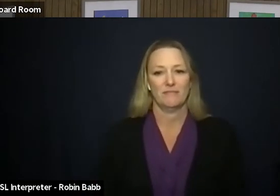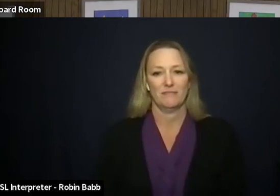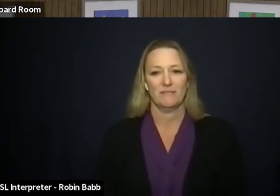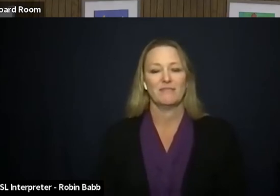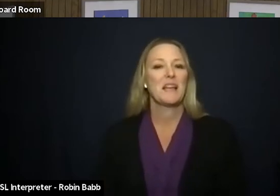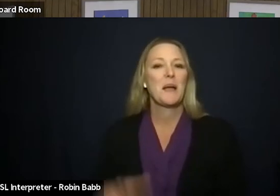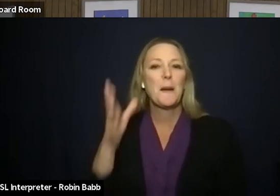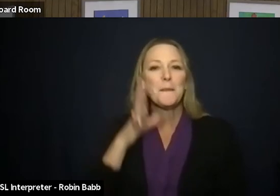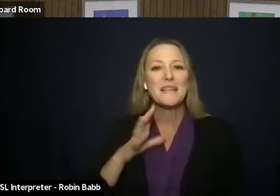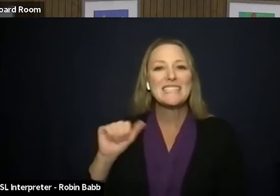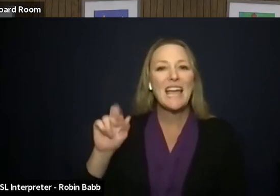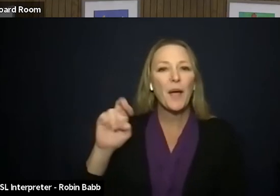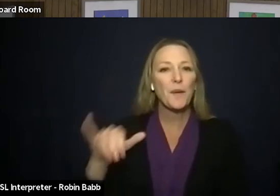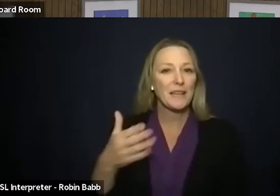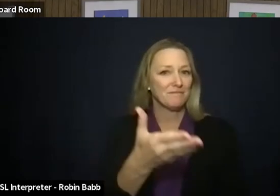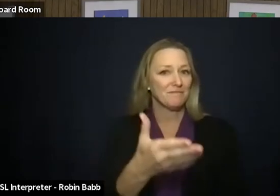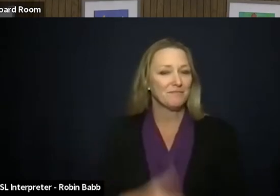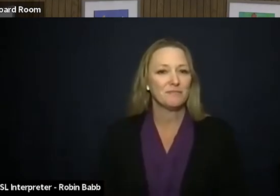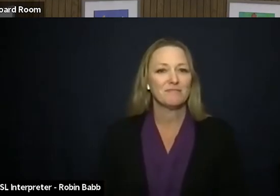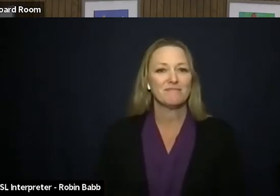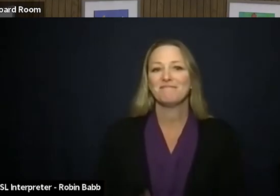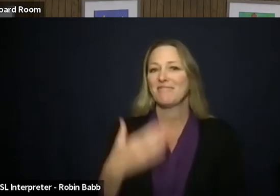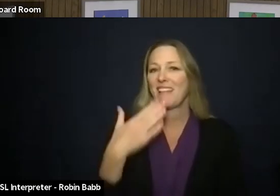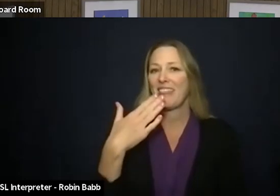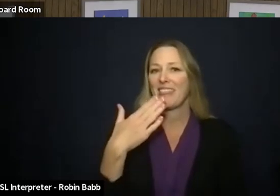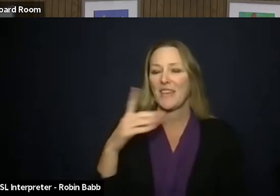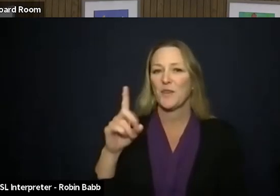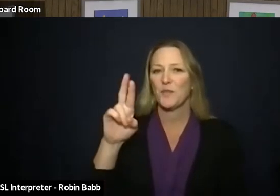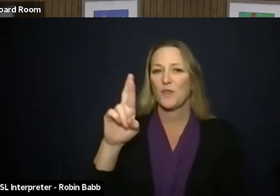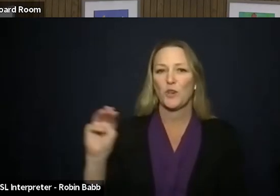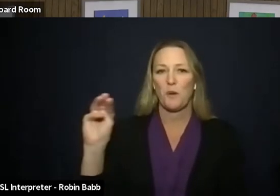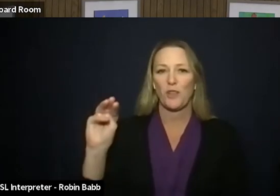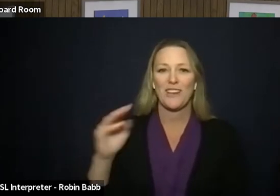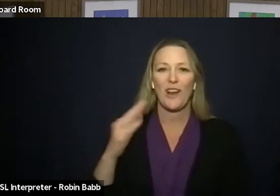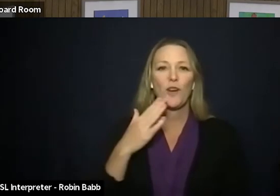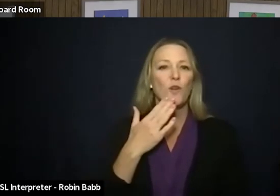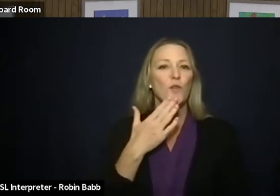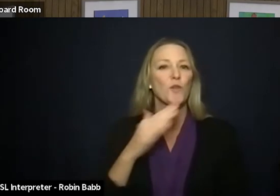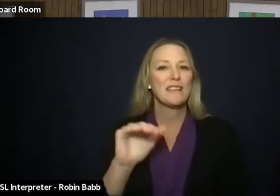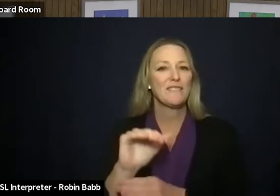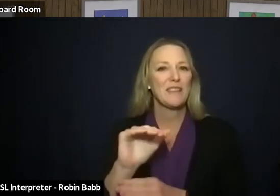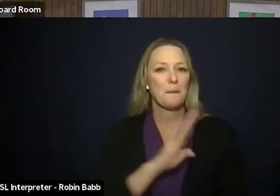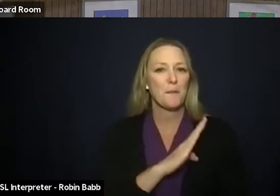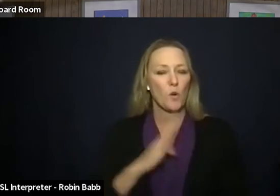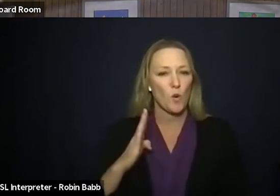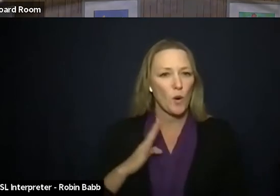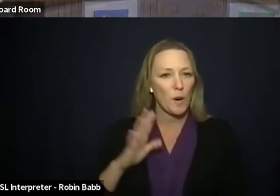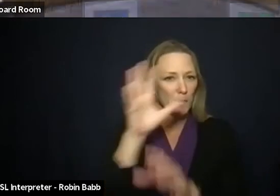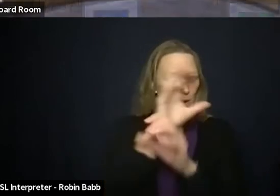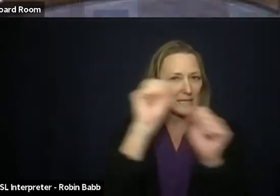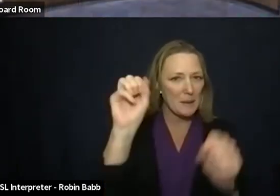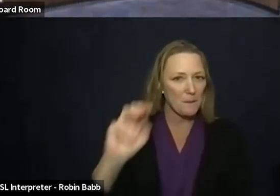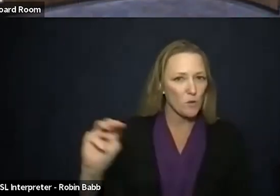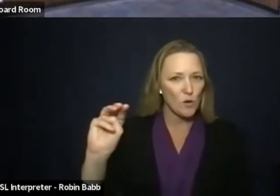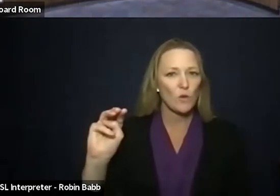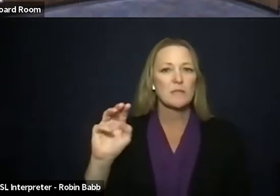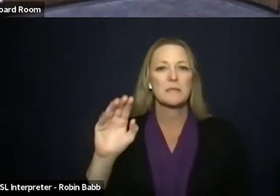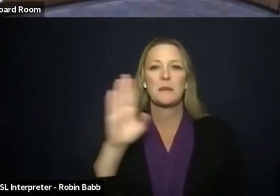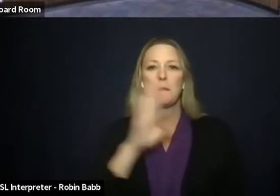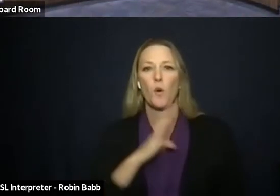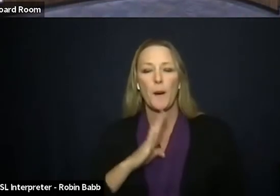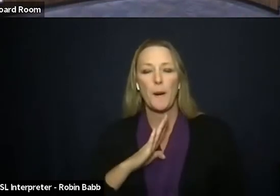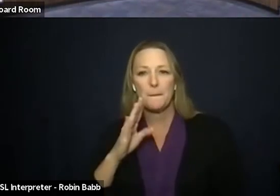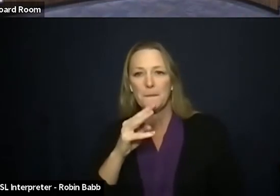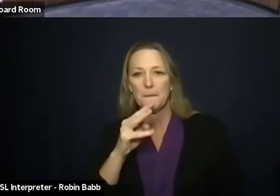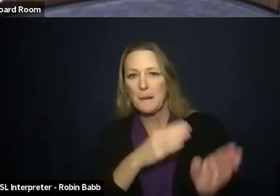miss kerry go ahead please all right thank you dr maldonado and good evening board president munoz board members um